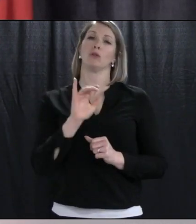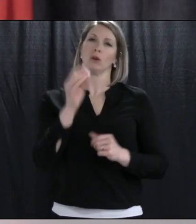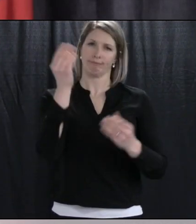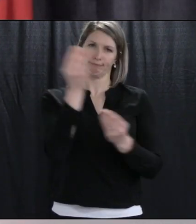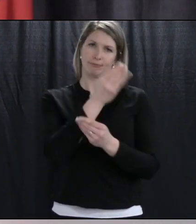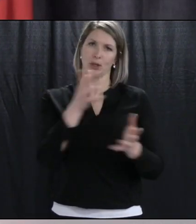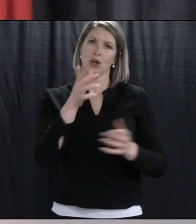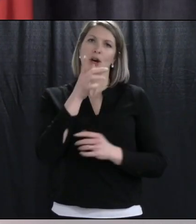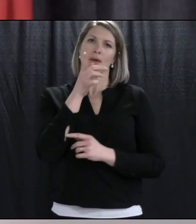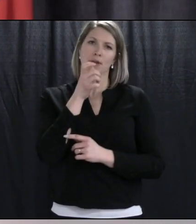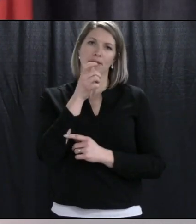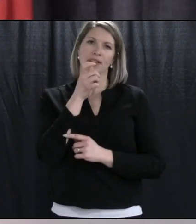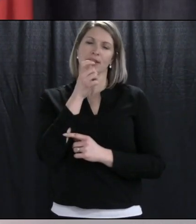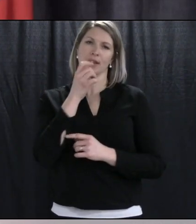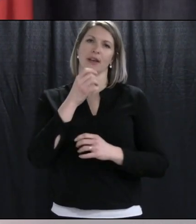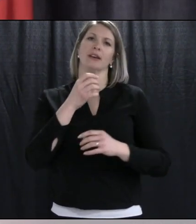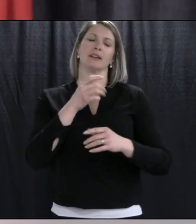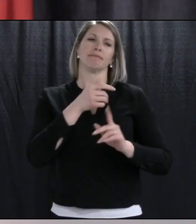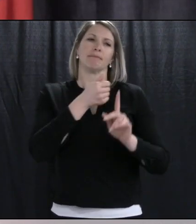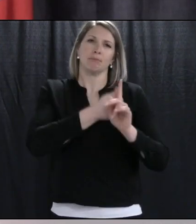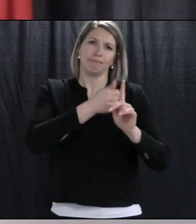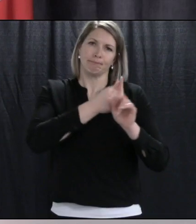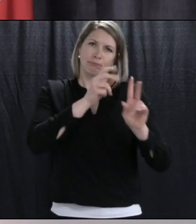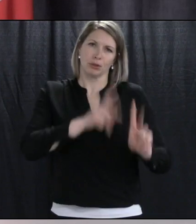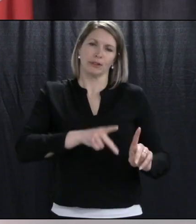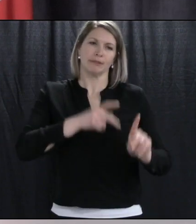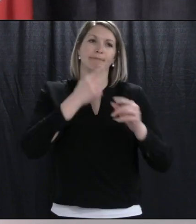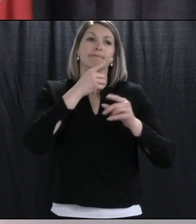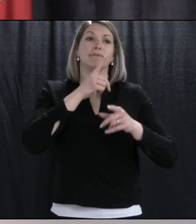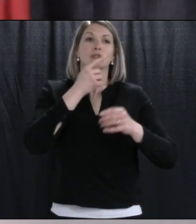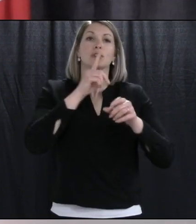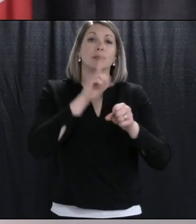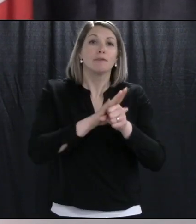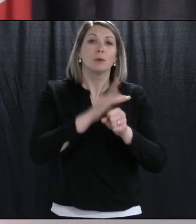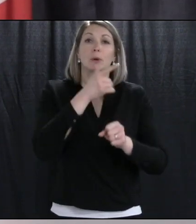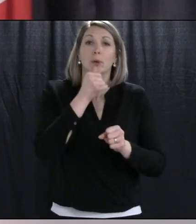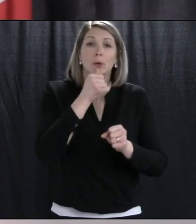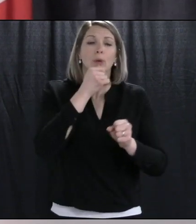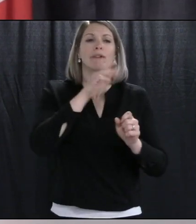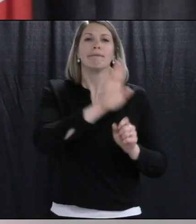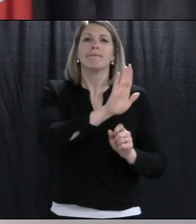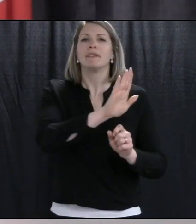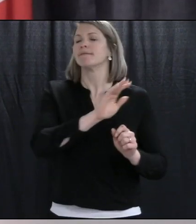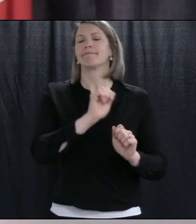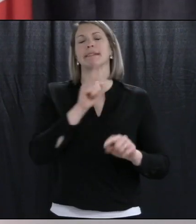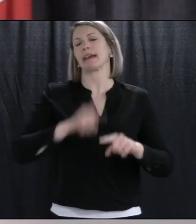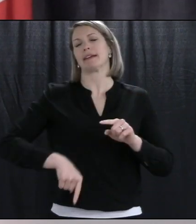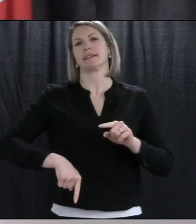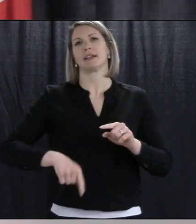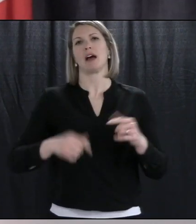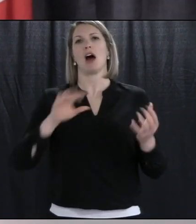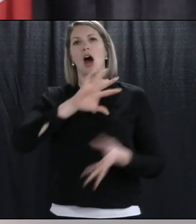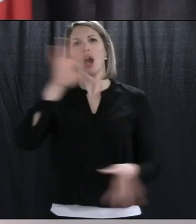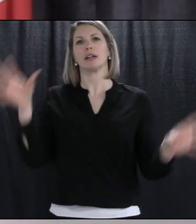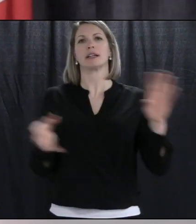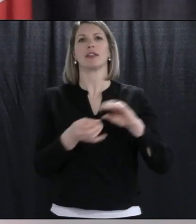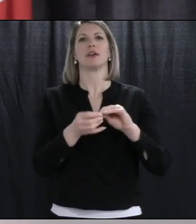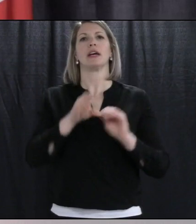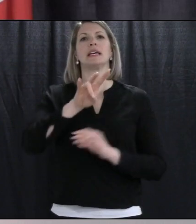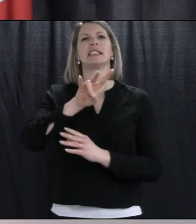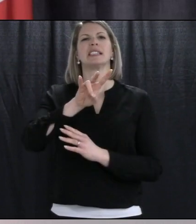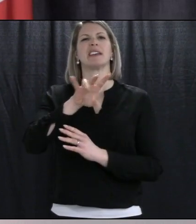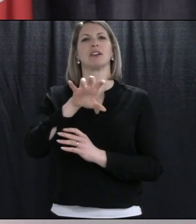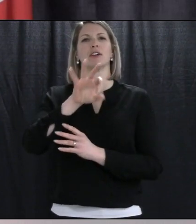am unable to confirm or release any further details. As of today, in Newfoundland and Labrador, there have been 791